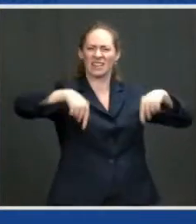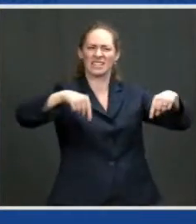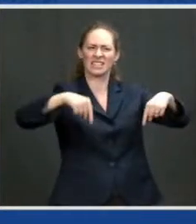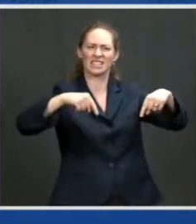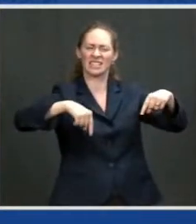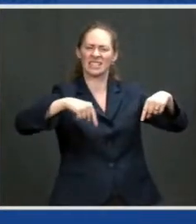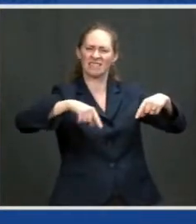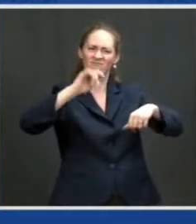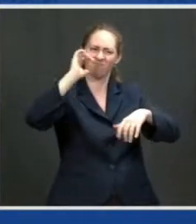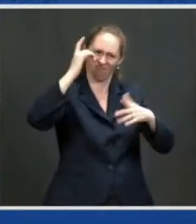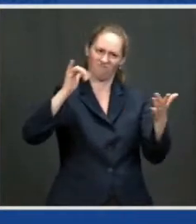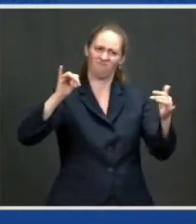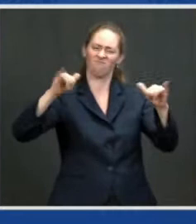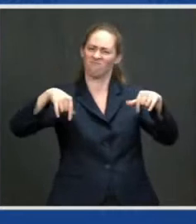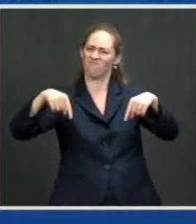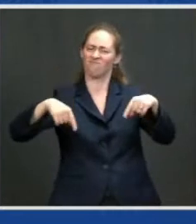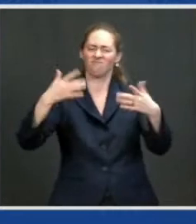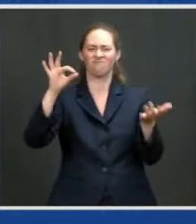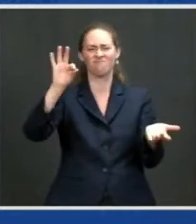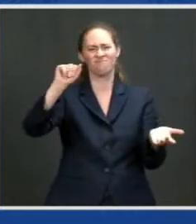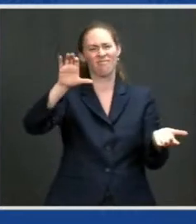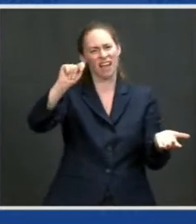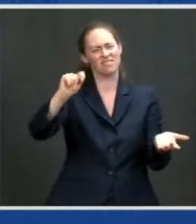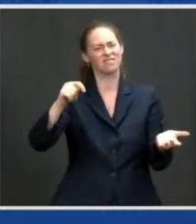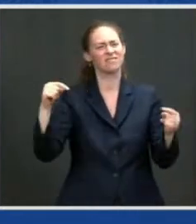That's a fact.